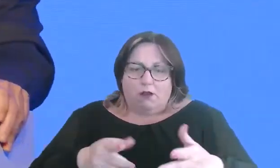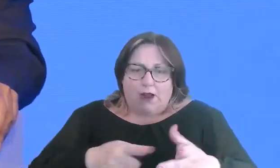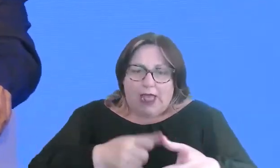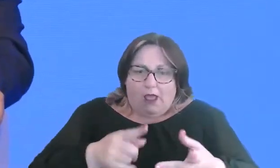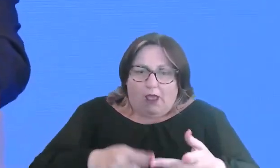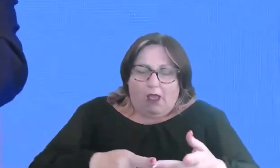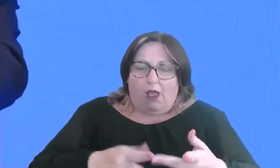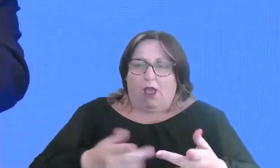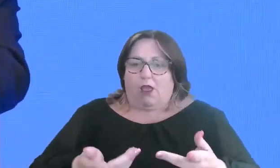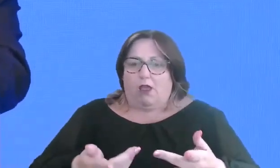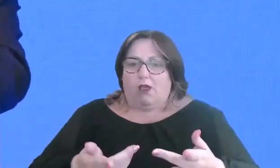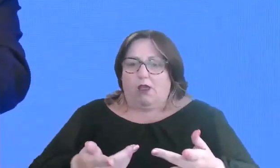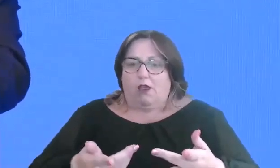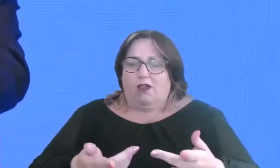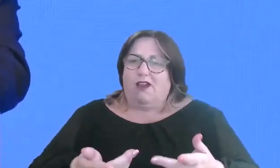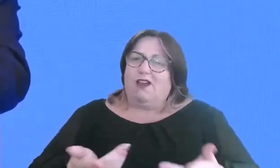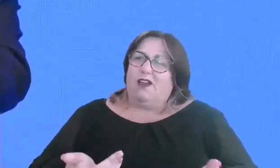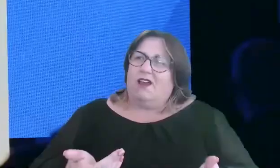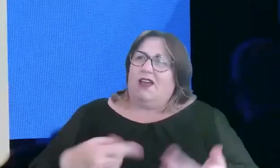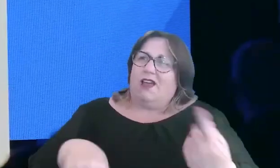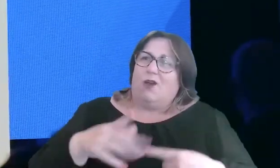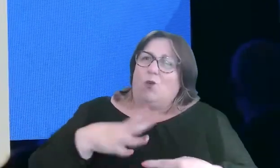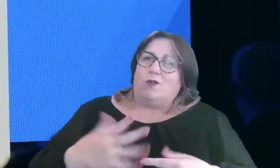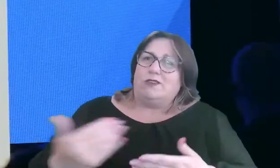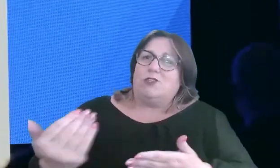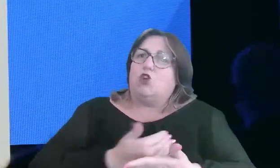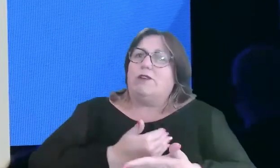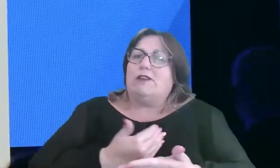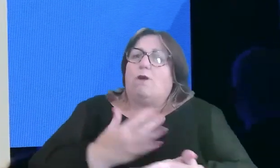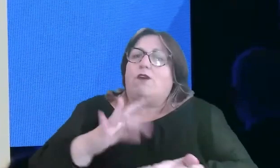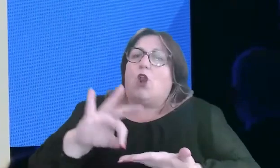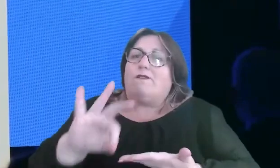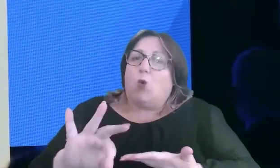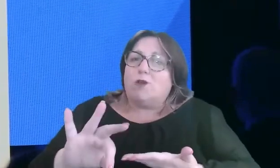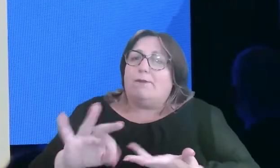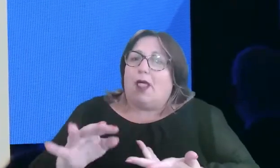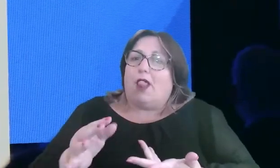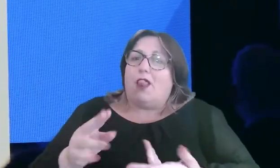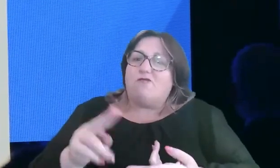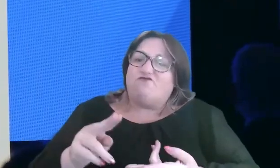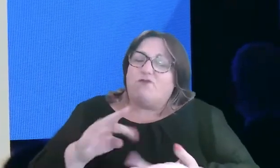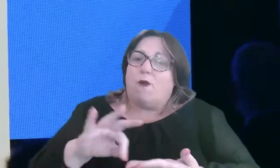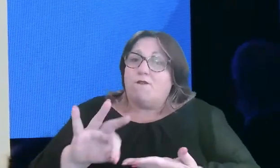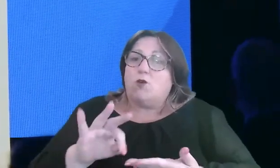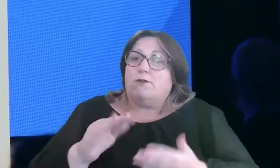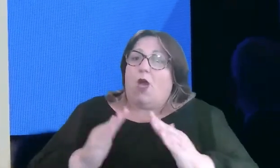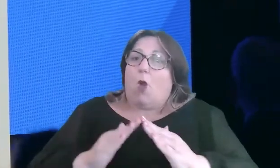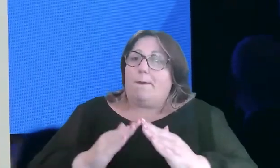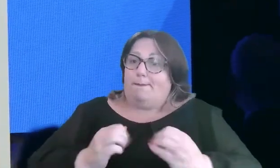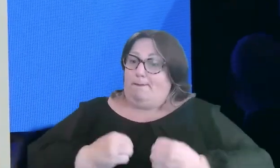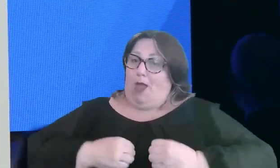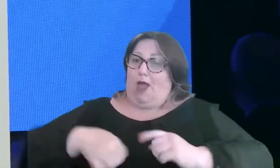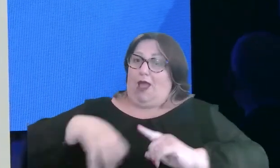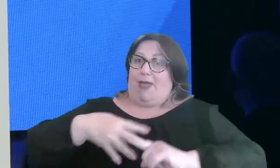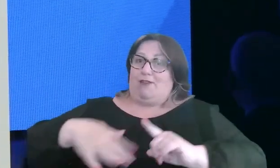affordable home is hugely important. I come from a working class background, and at times we struggled as